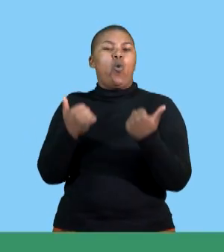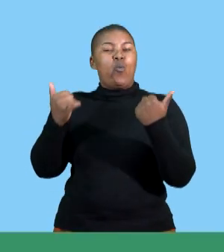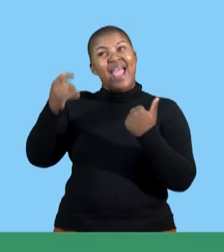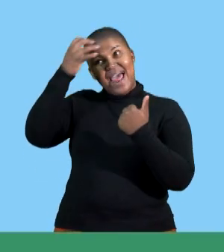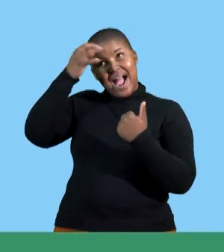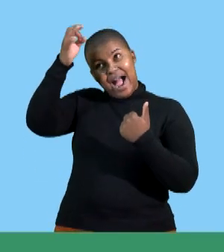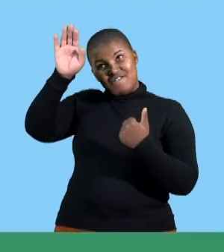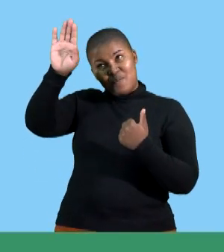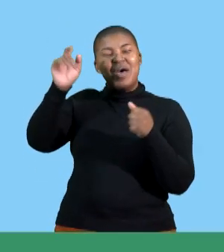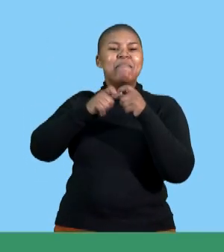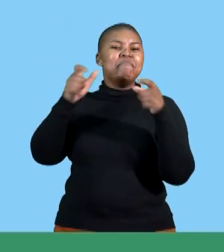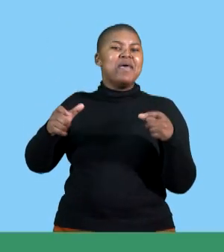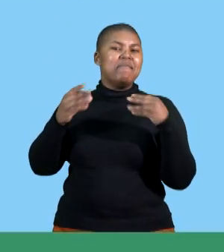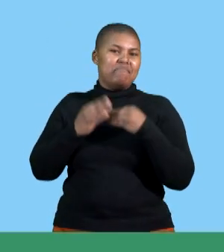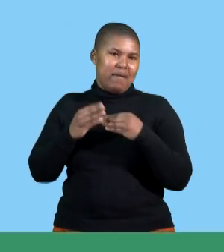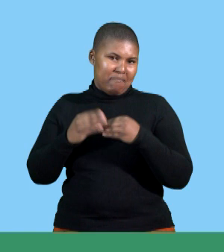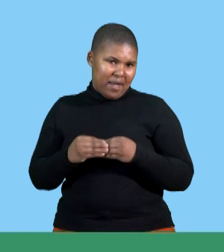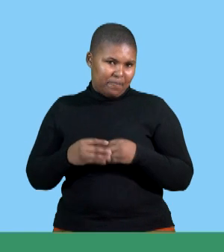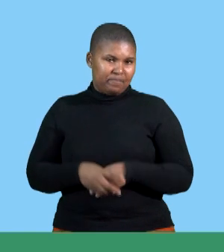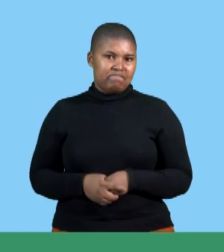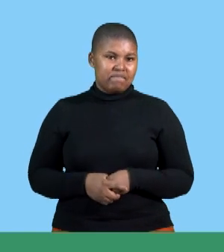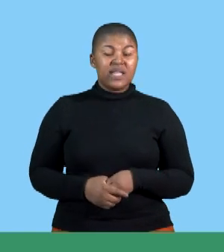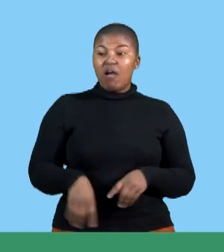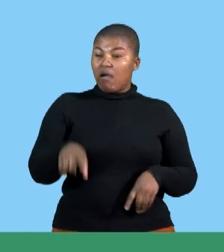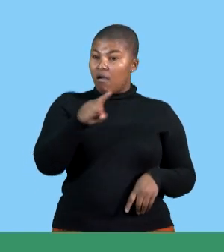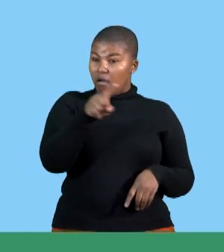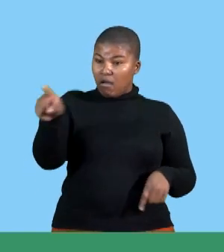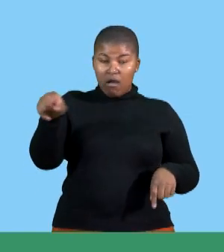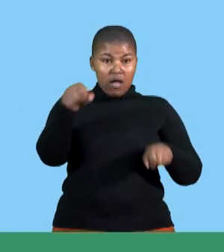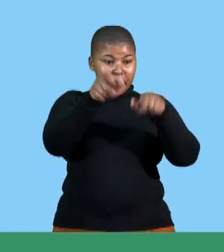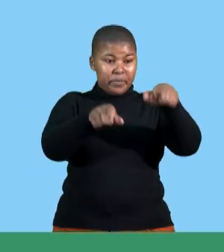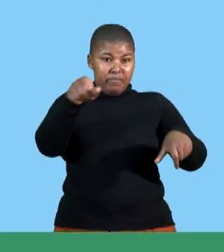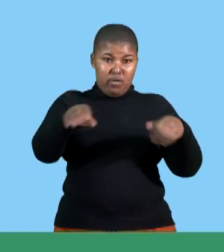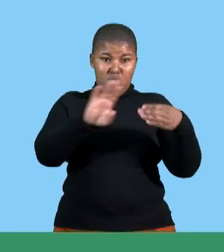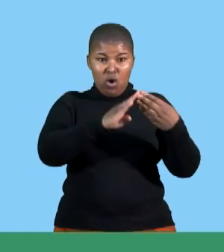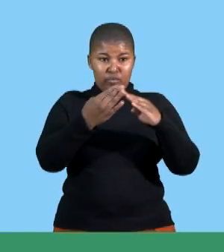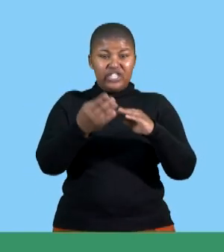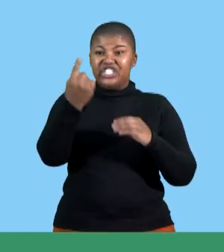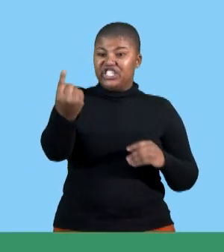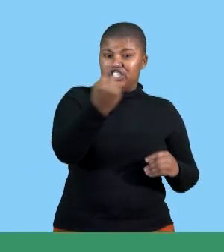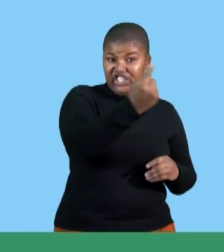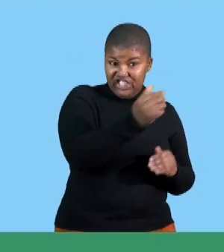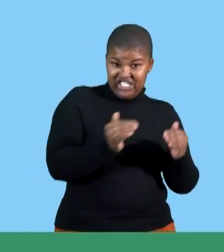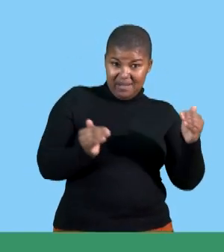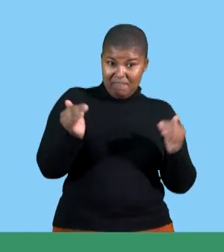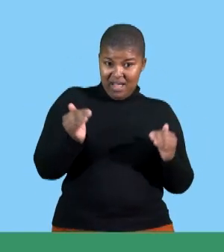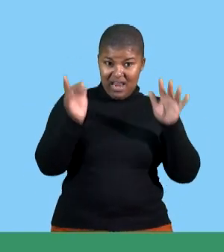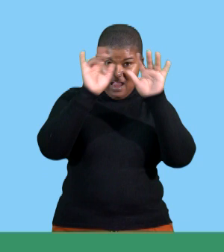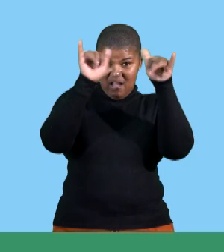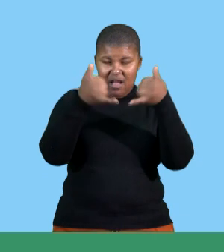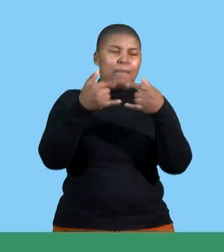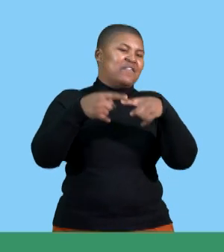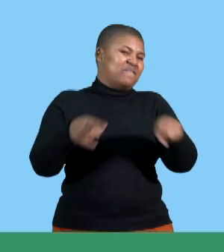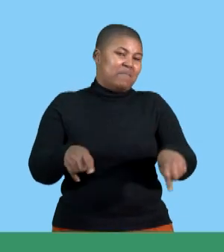the government and not by individuals, since the government is the majority shareholder in state-owned companies. So